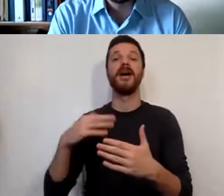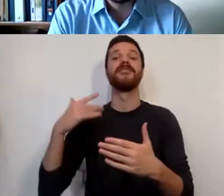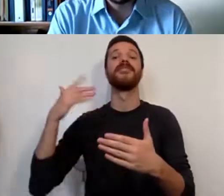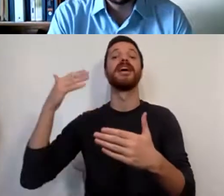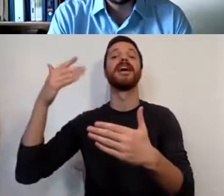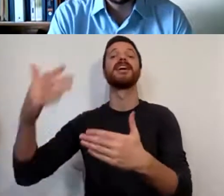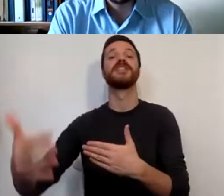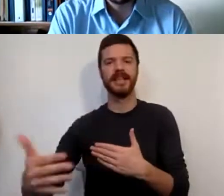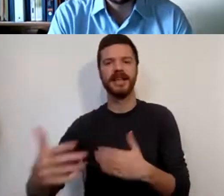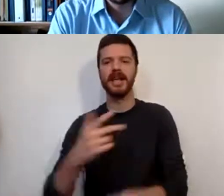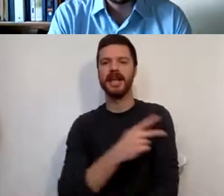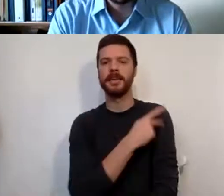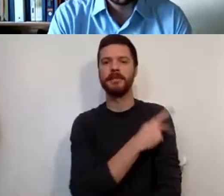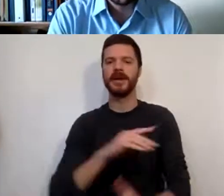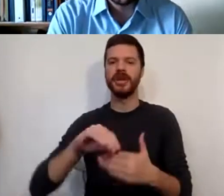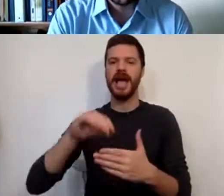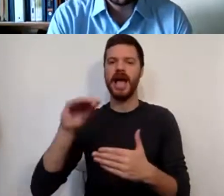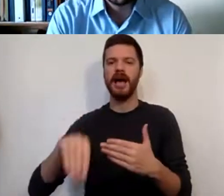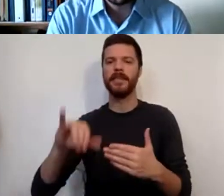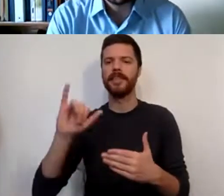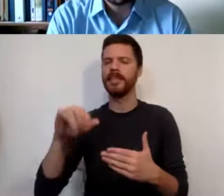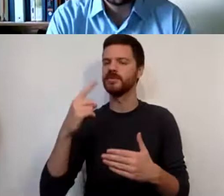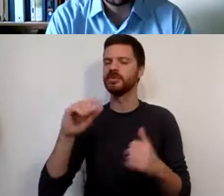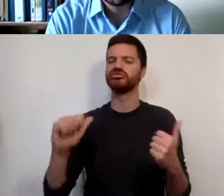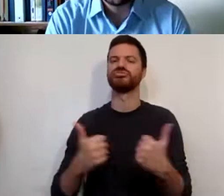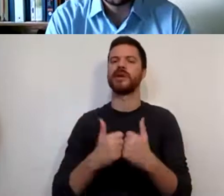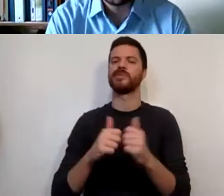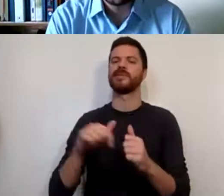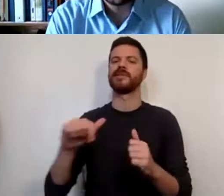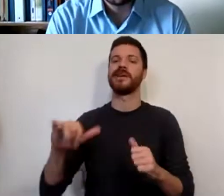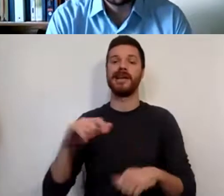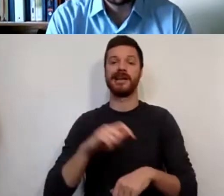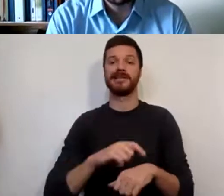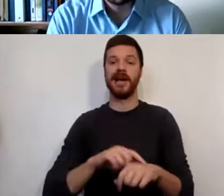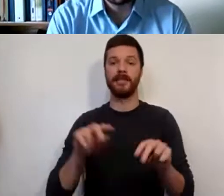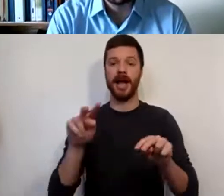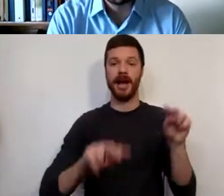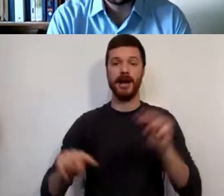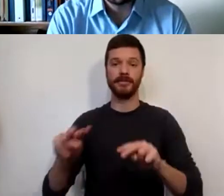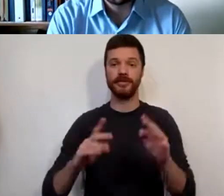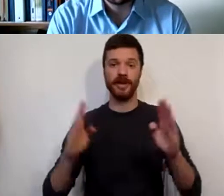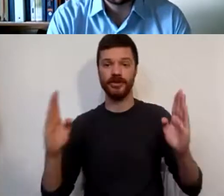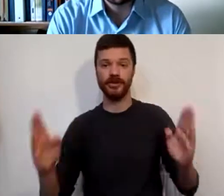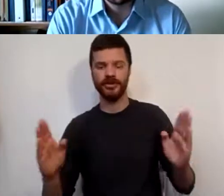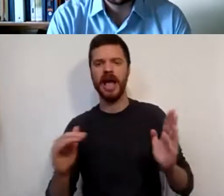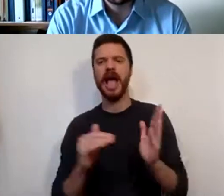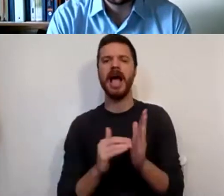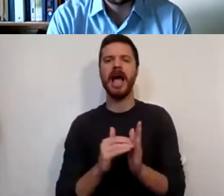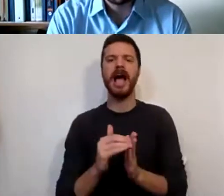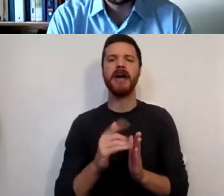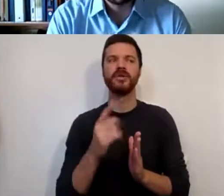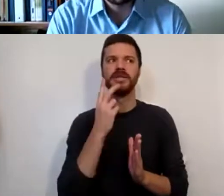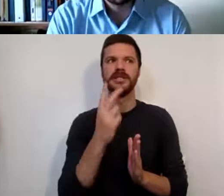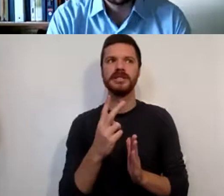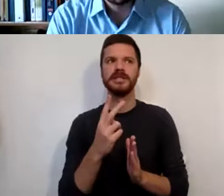has been a real challenge with this one, given that period of observation and how often you're going to see the things in which providers are